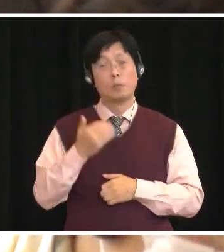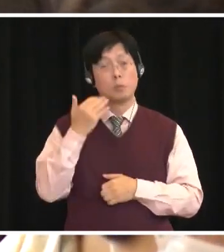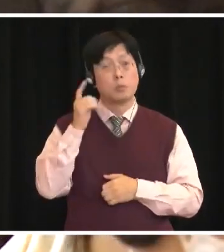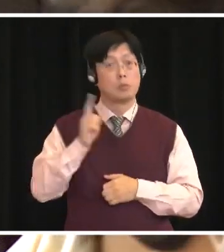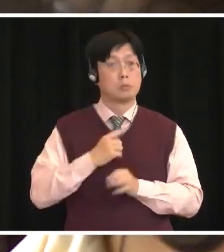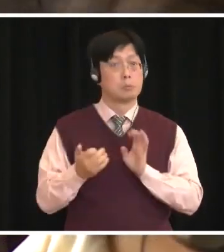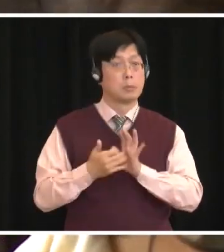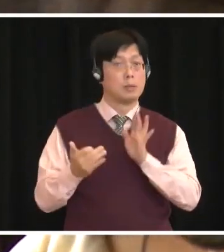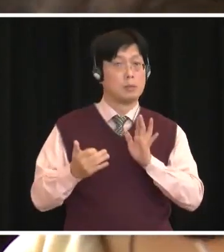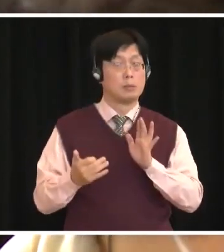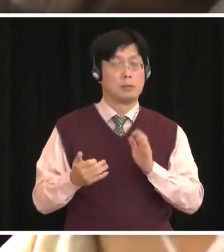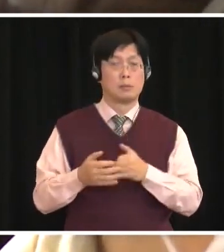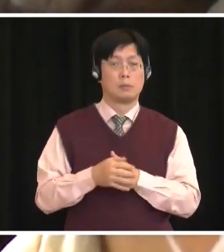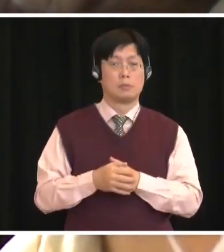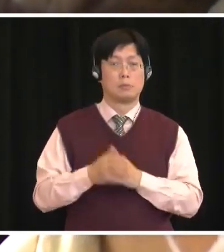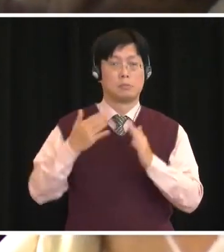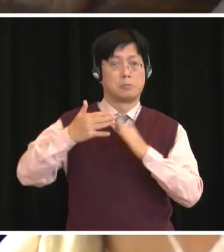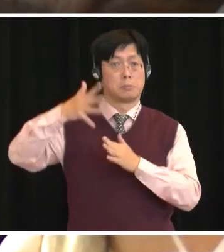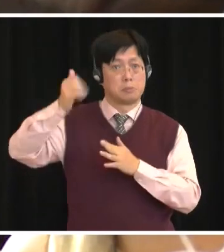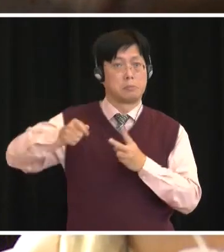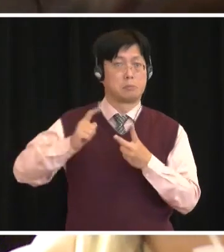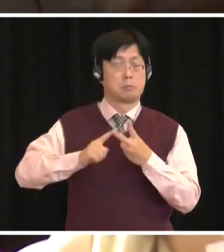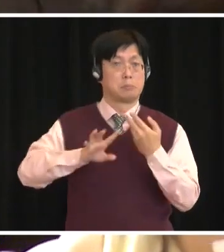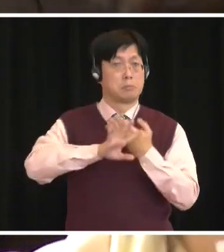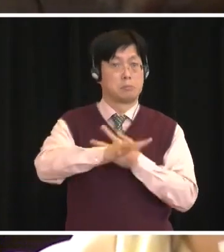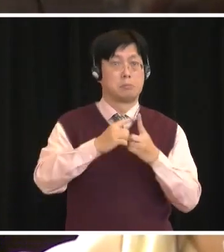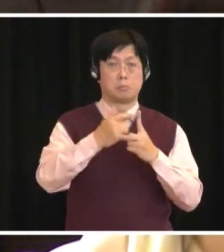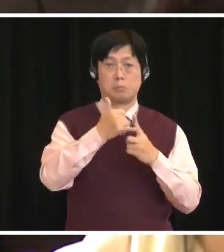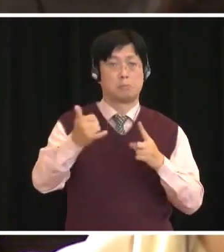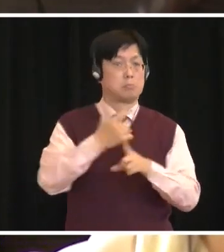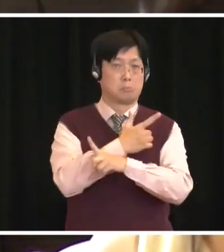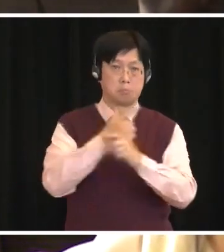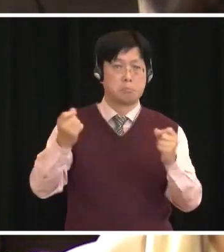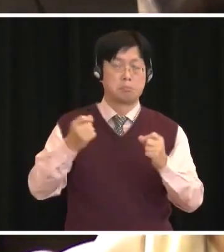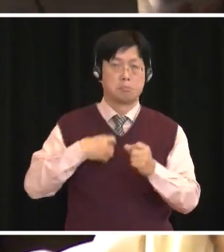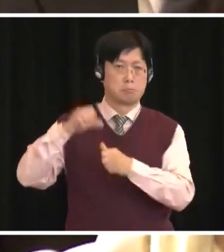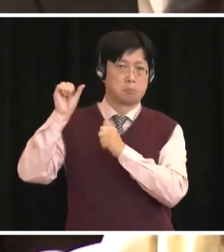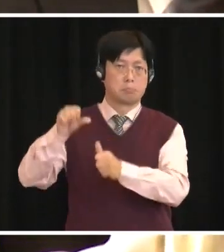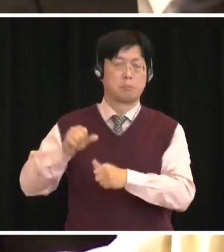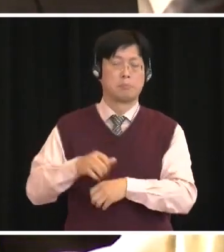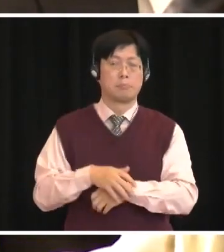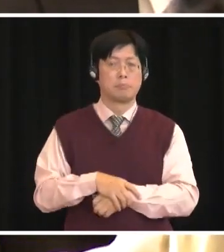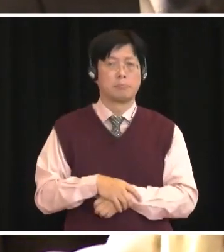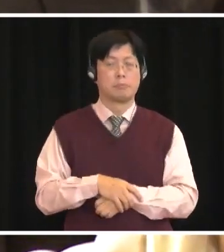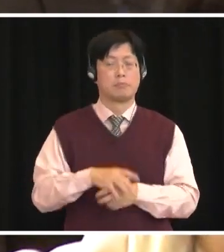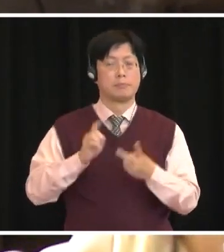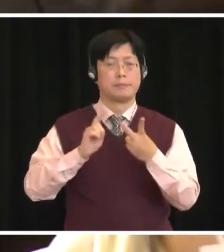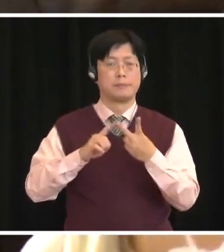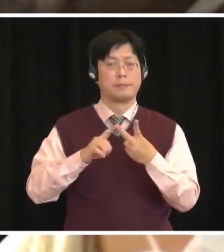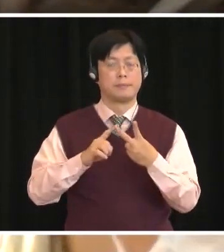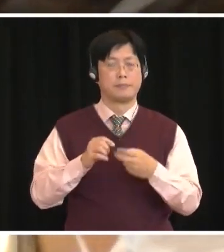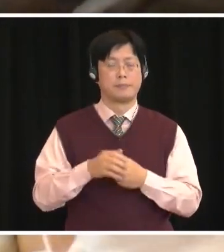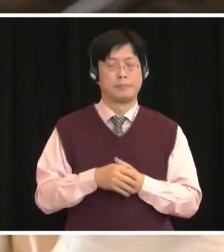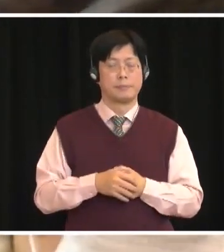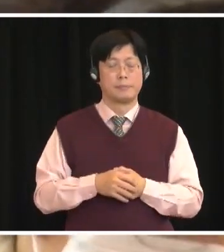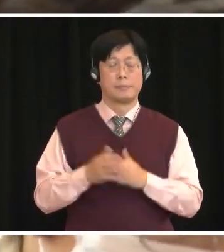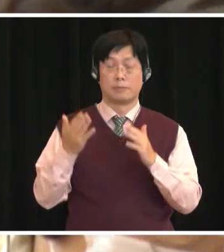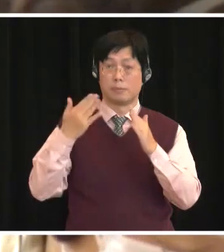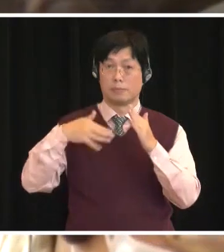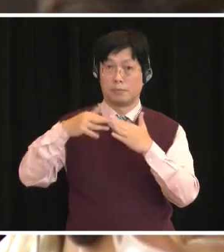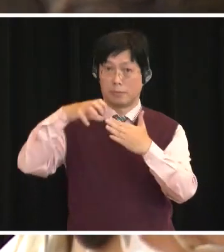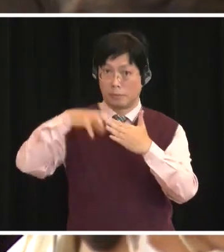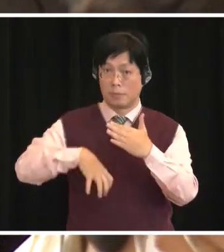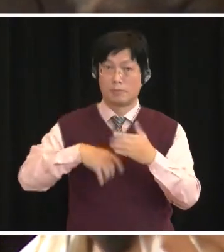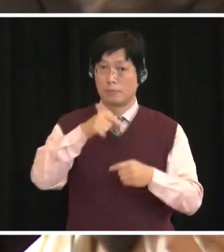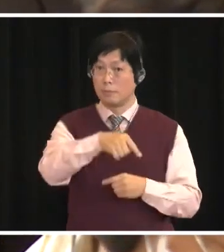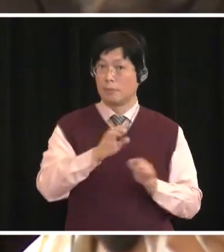it is by law that schools must not turn away these children. And if schools do turn away them, the principal or the staff